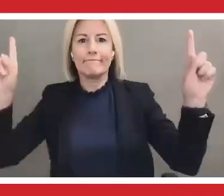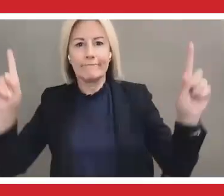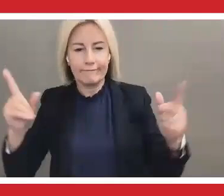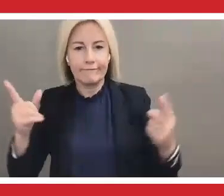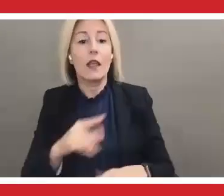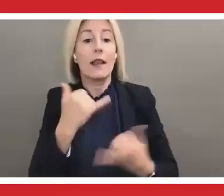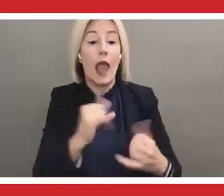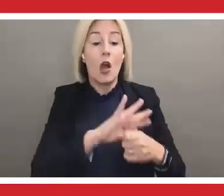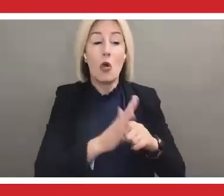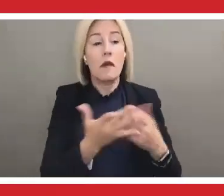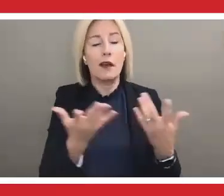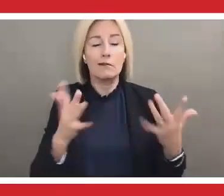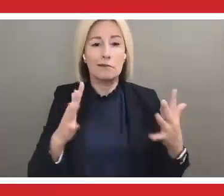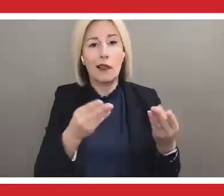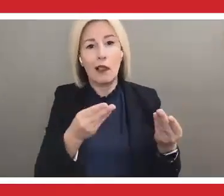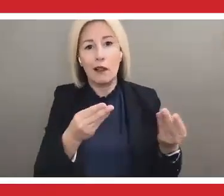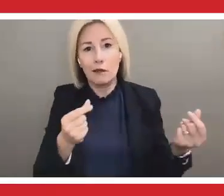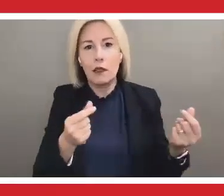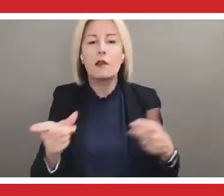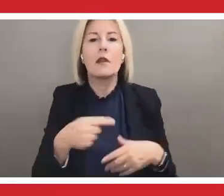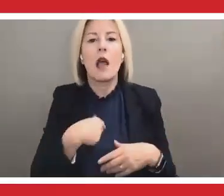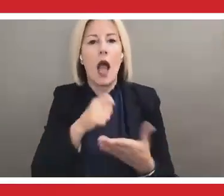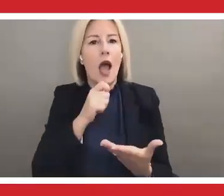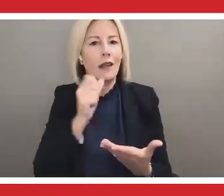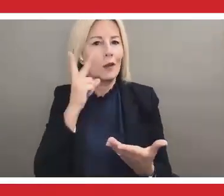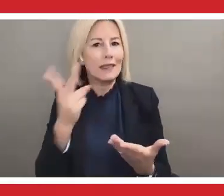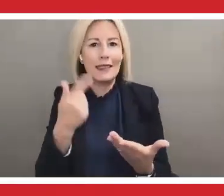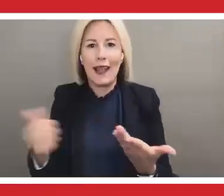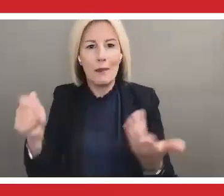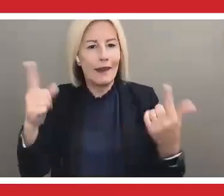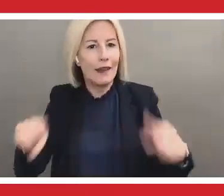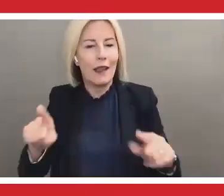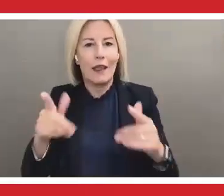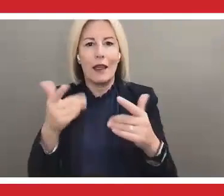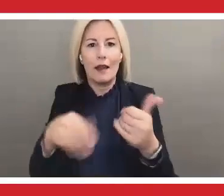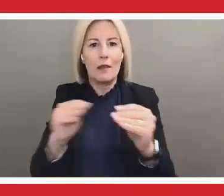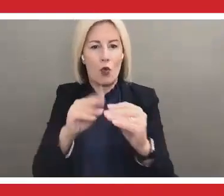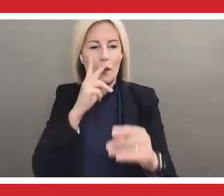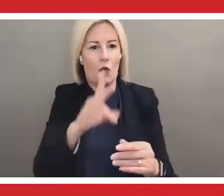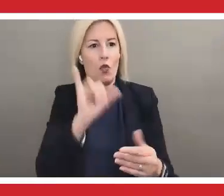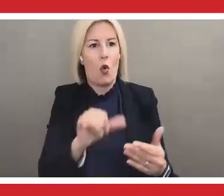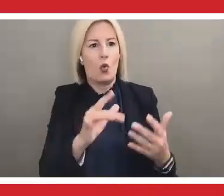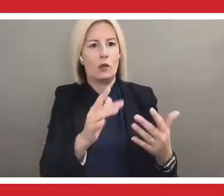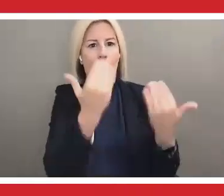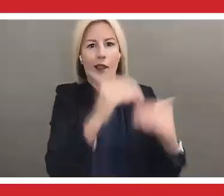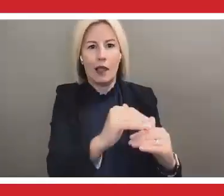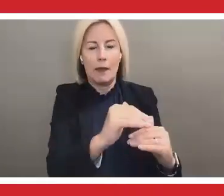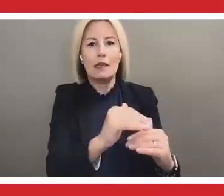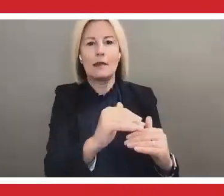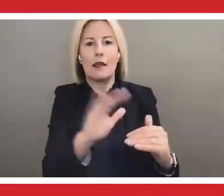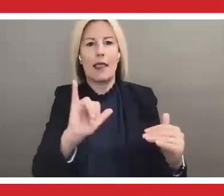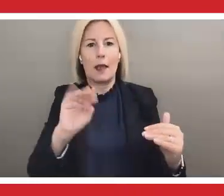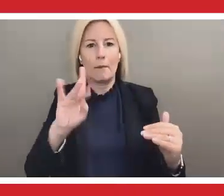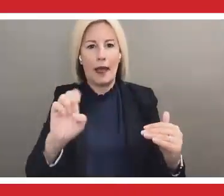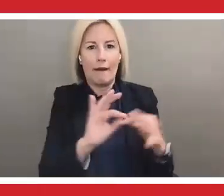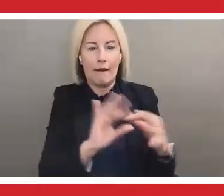away, some of that possibilities I don't see happening anymore. But we saw the boundaries. Mike talked about how Amazon